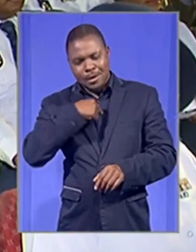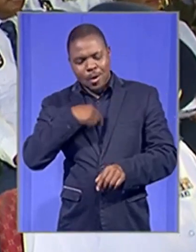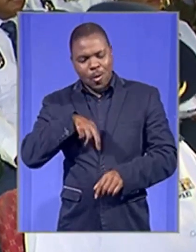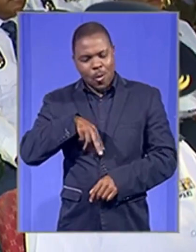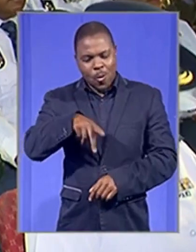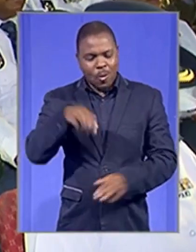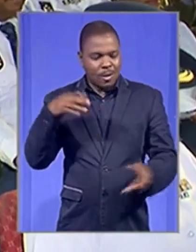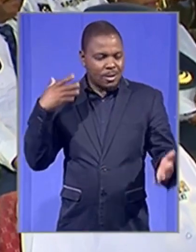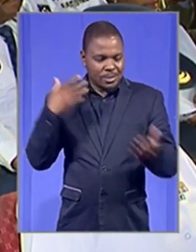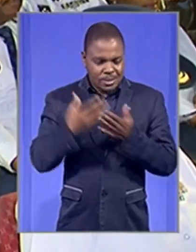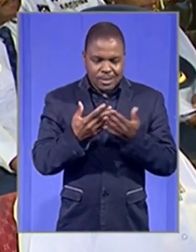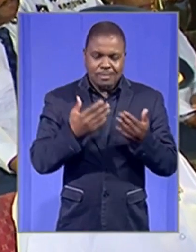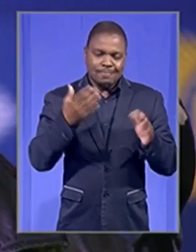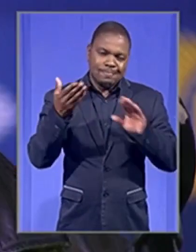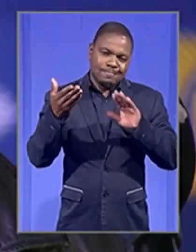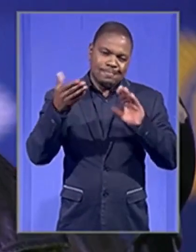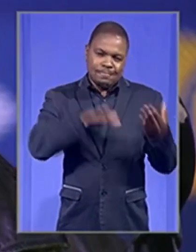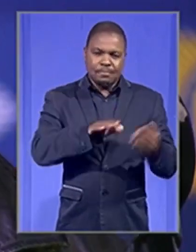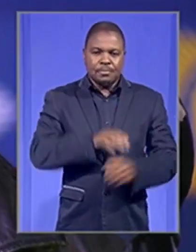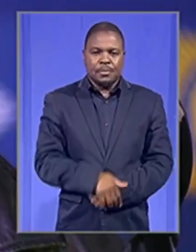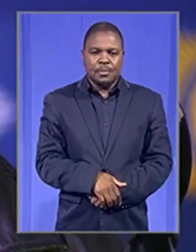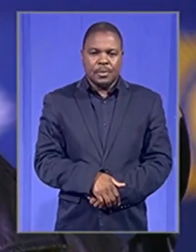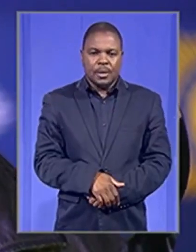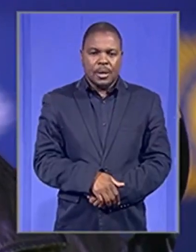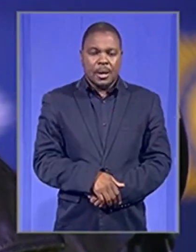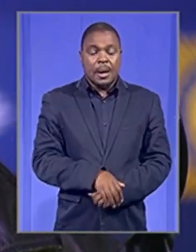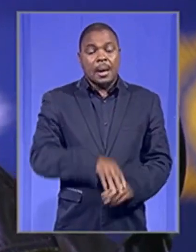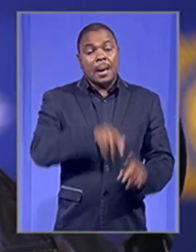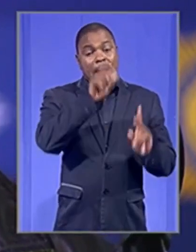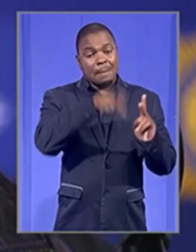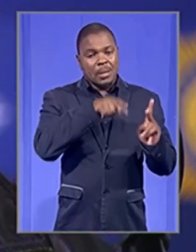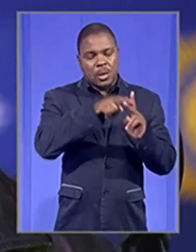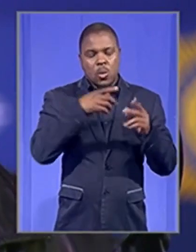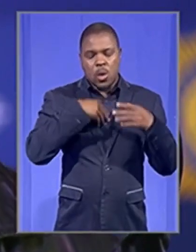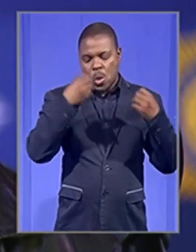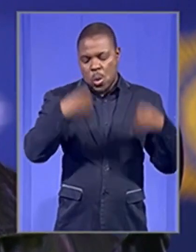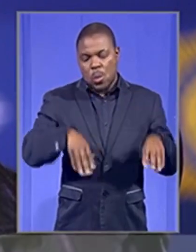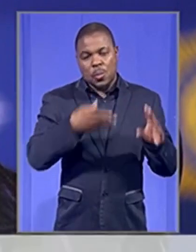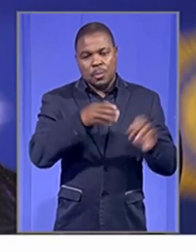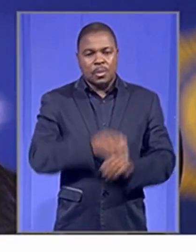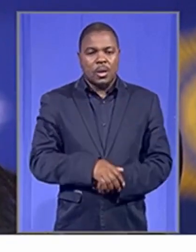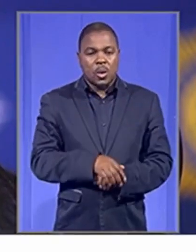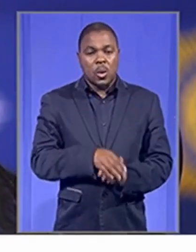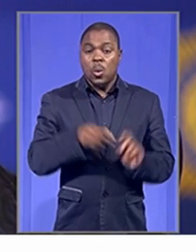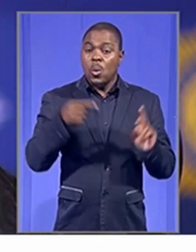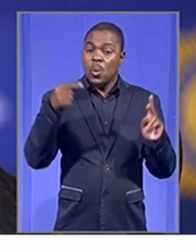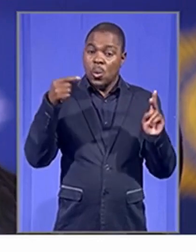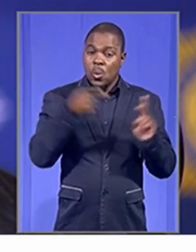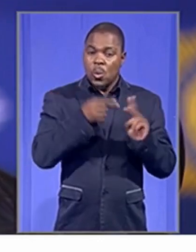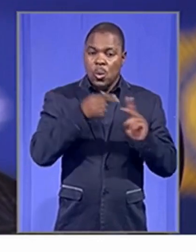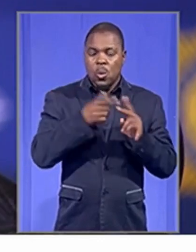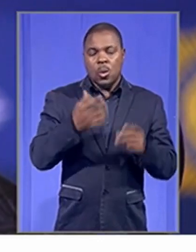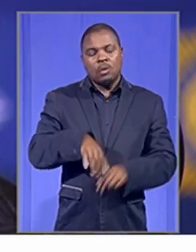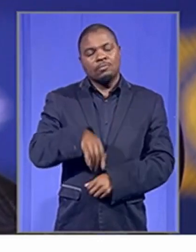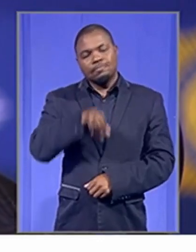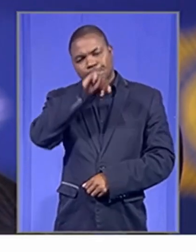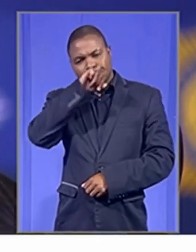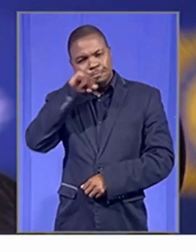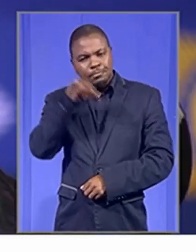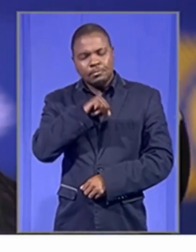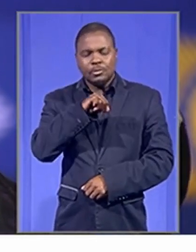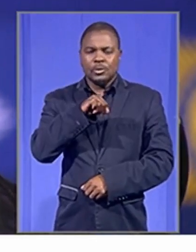his last days. We have lost somebody who dedicated his life to his